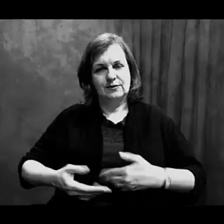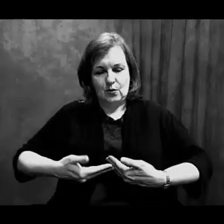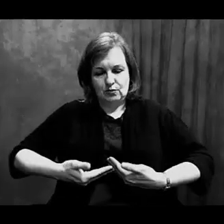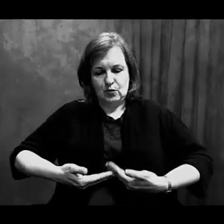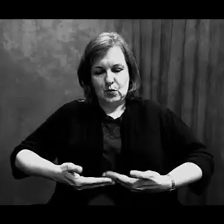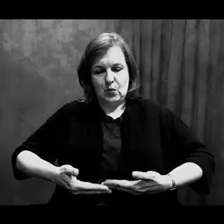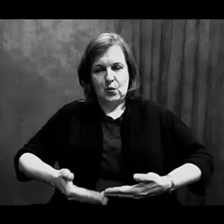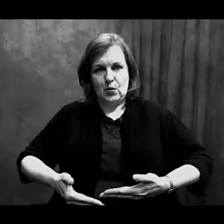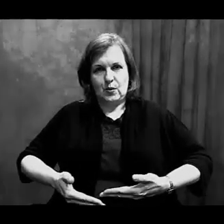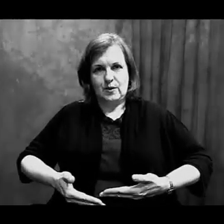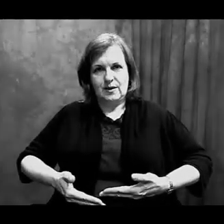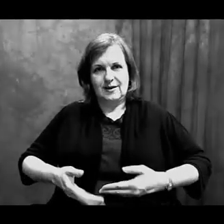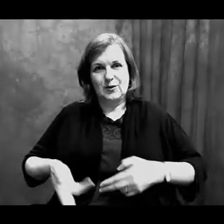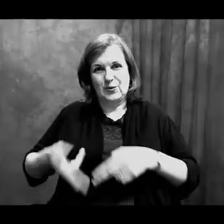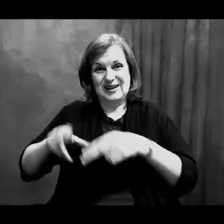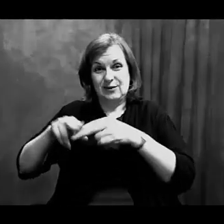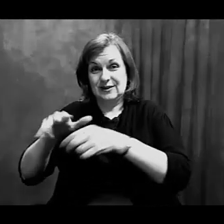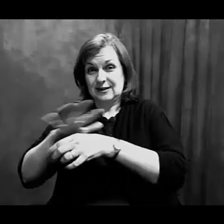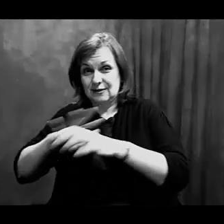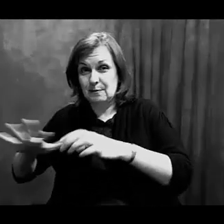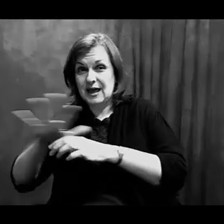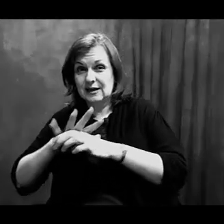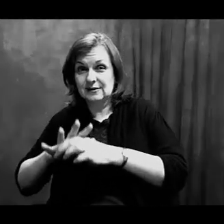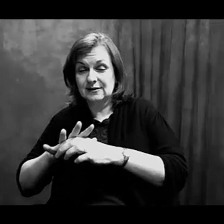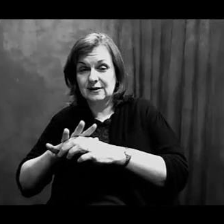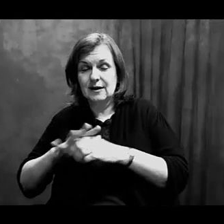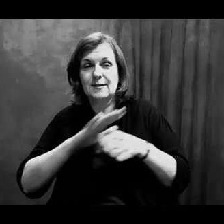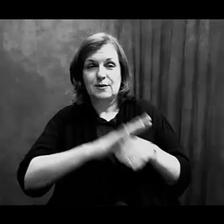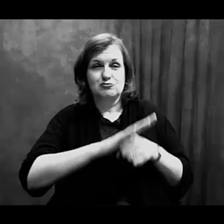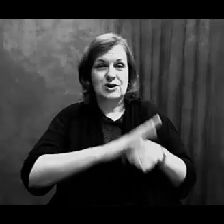space equals decreased pressure.